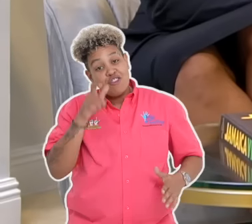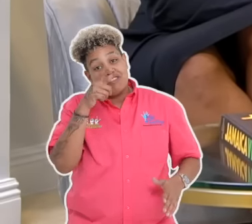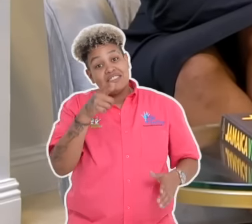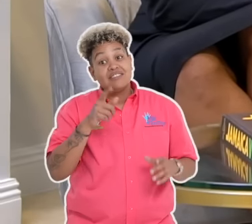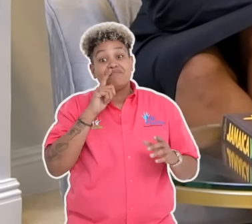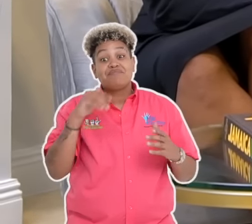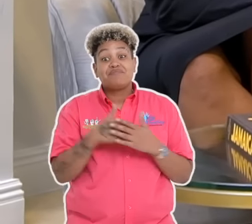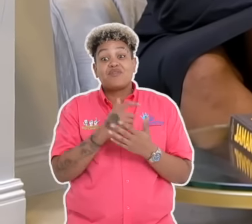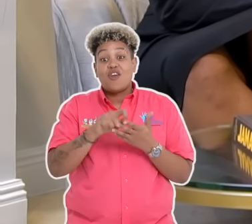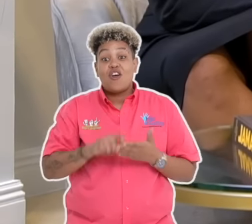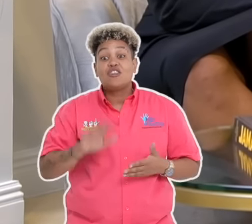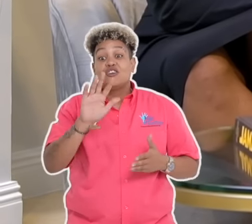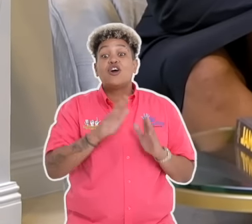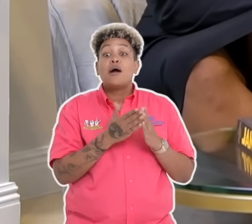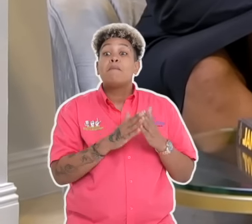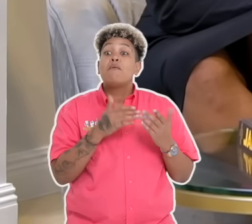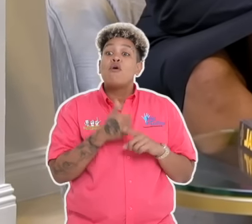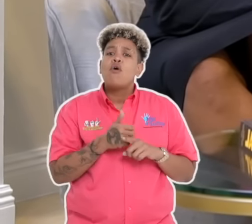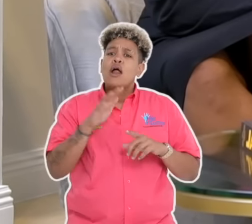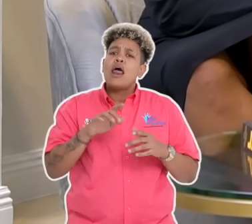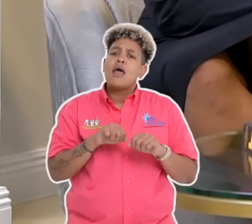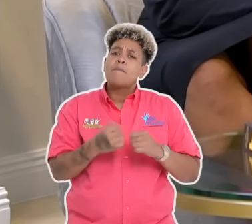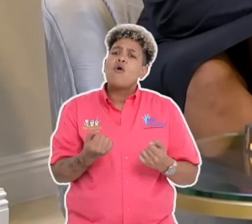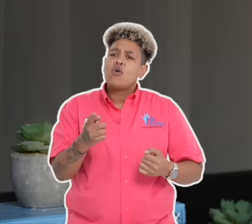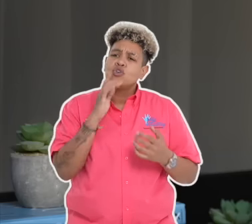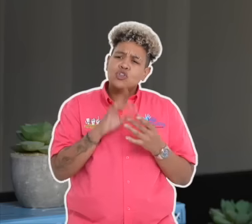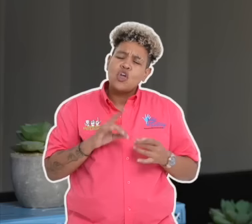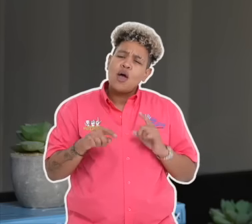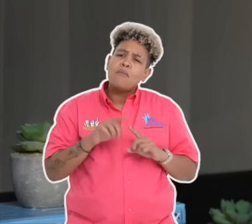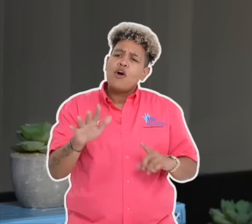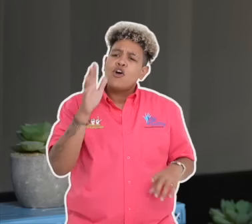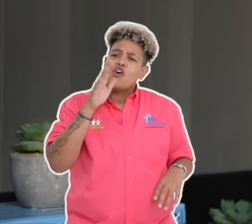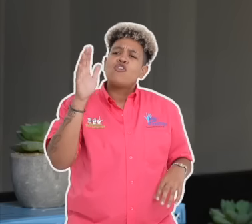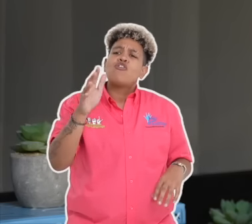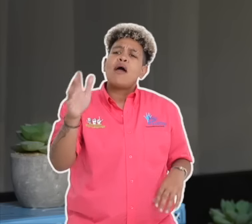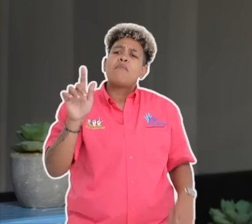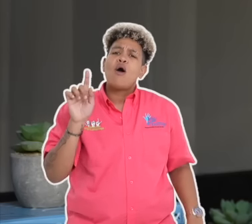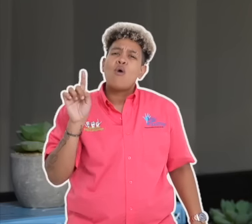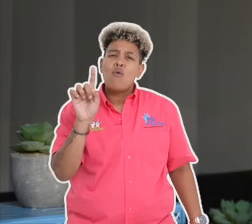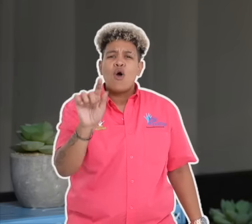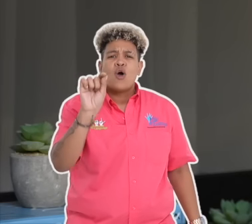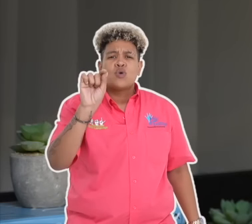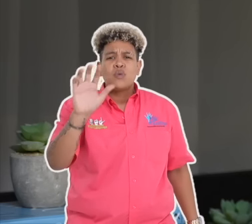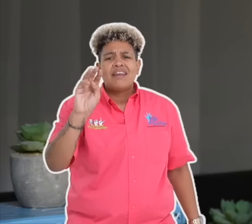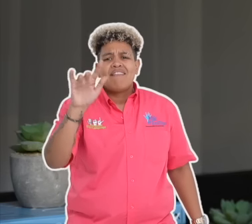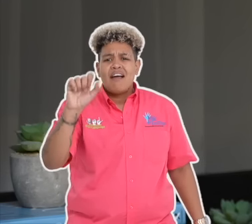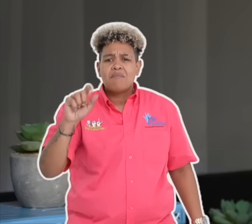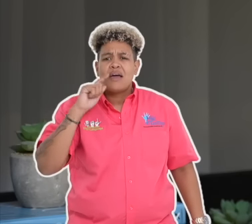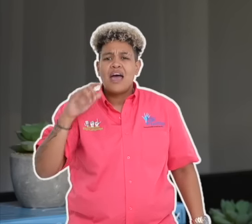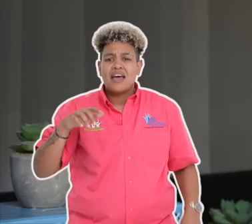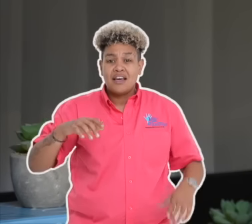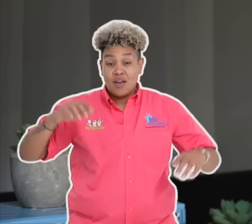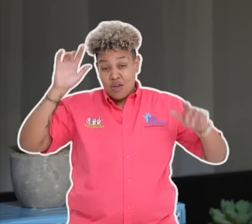author, recently minted author of your book, Unbroken, you speak about your grandma walking 25 miles